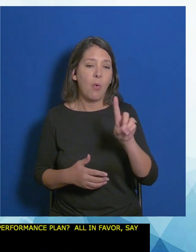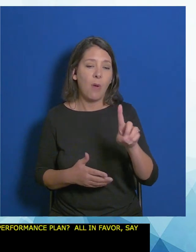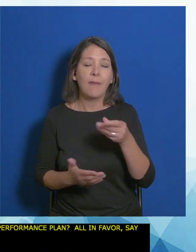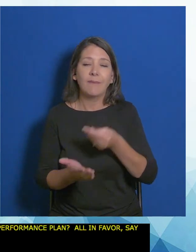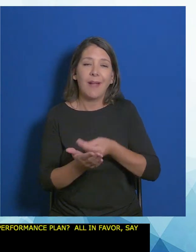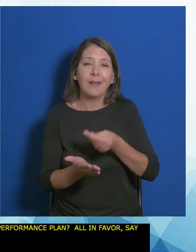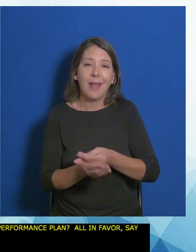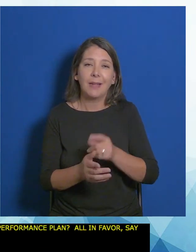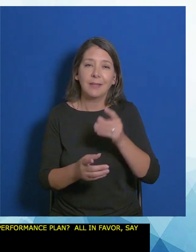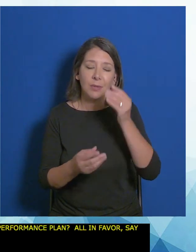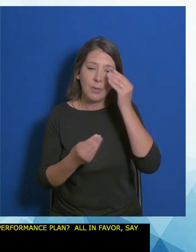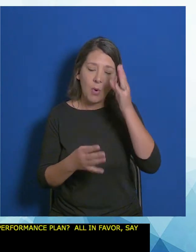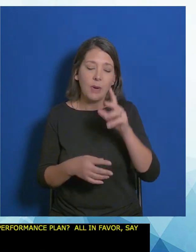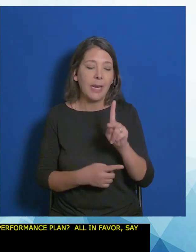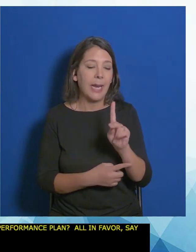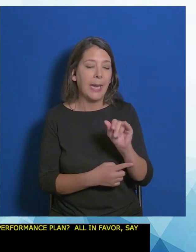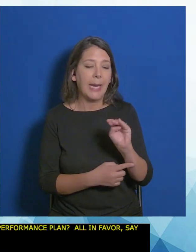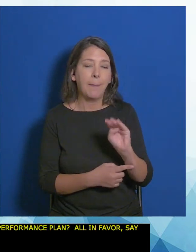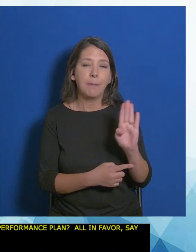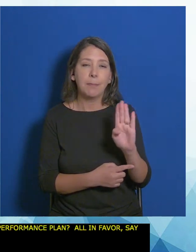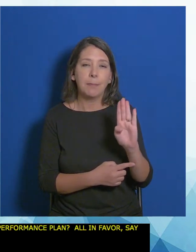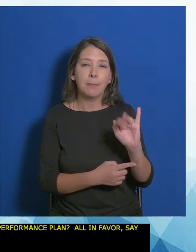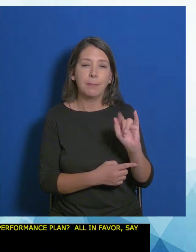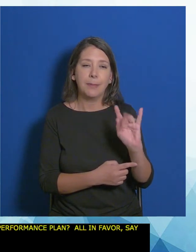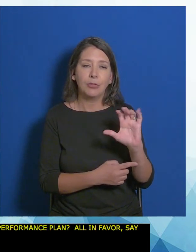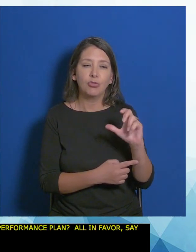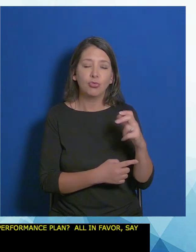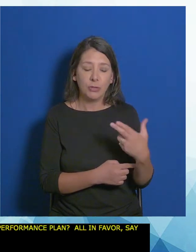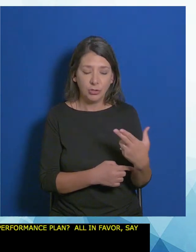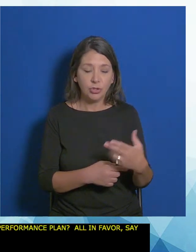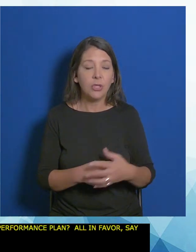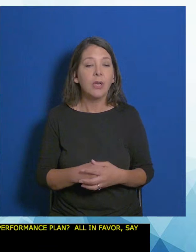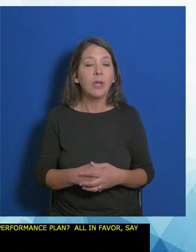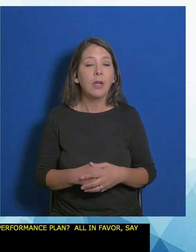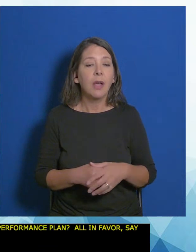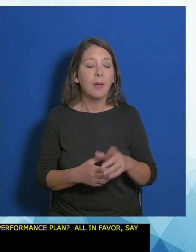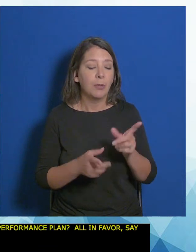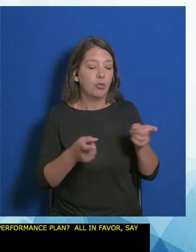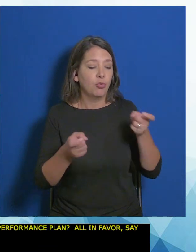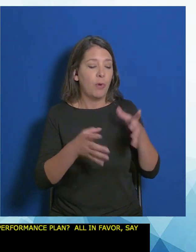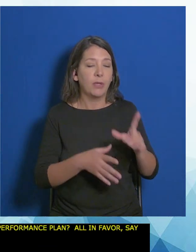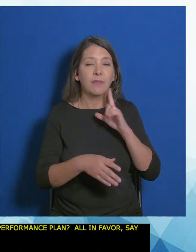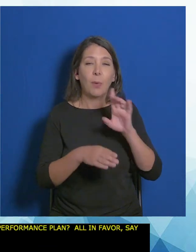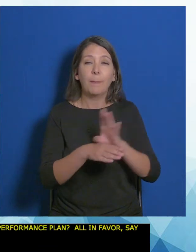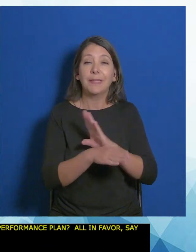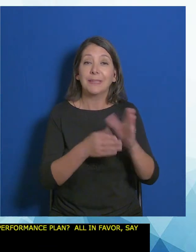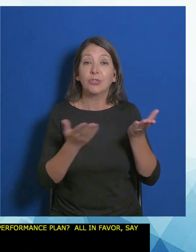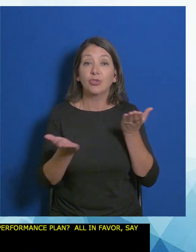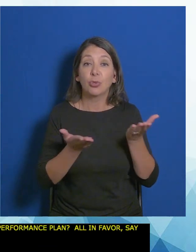report. Kim Bittridge, Director of Business Services.